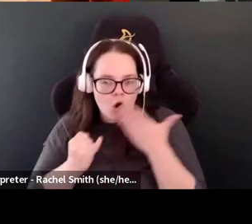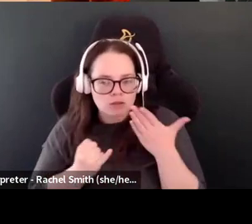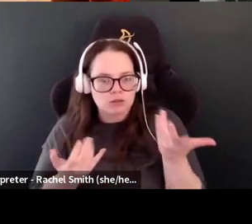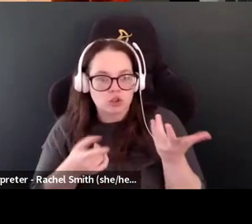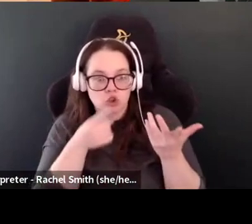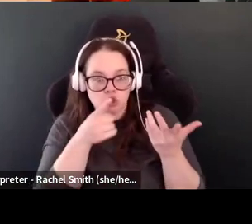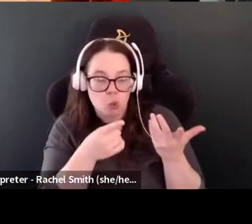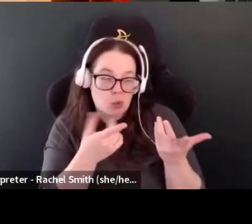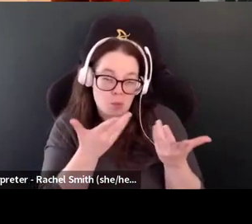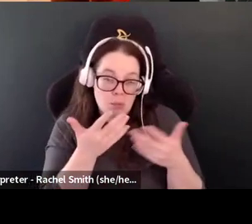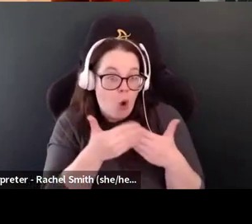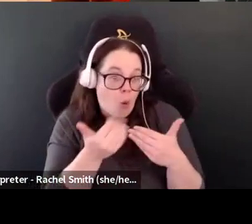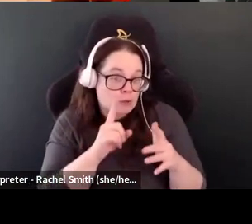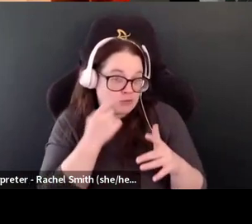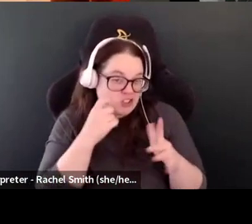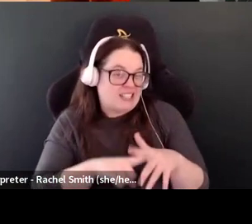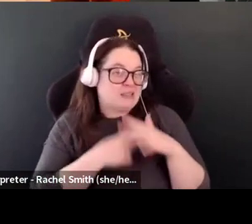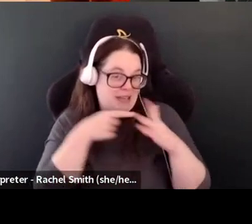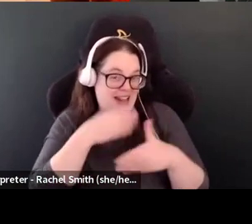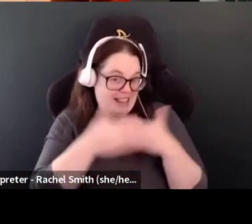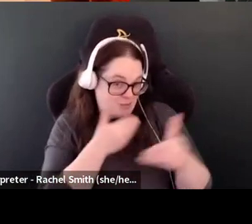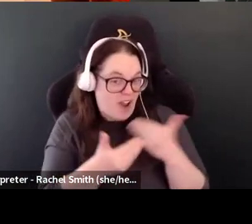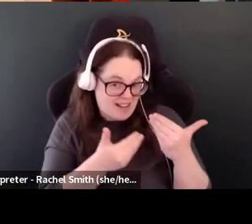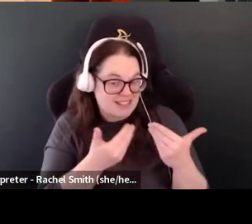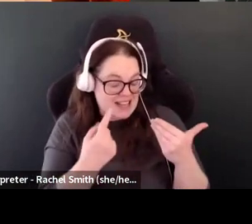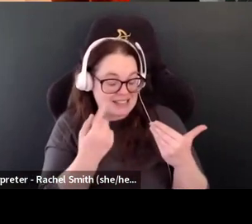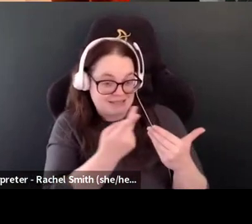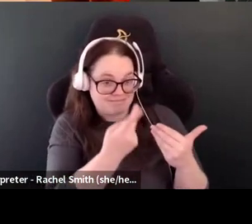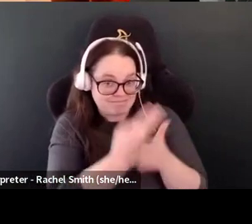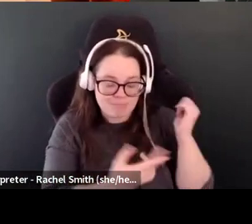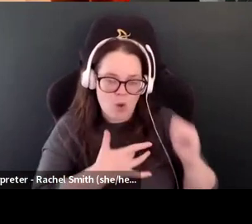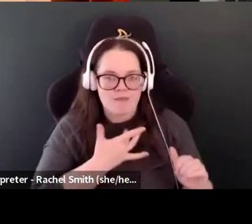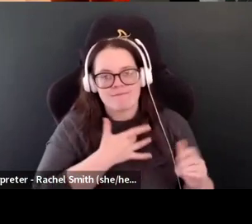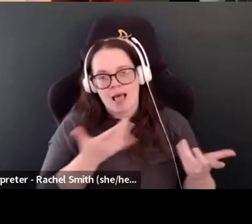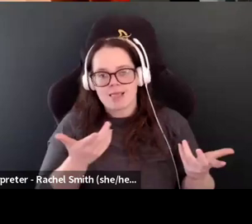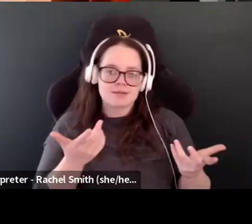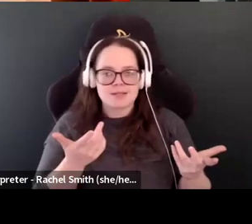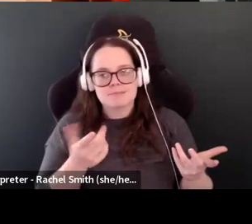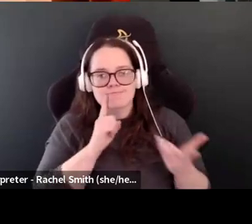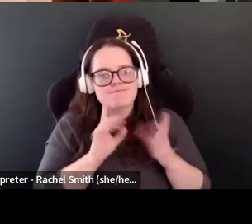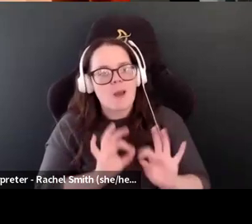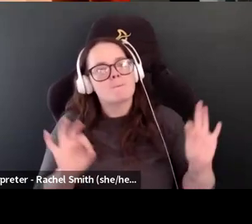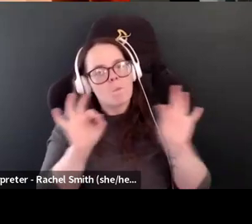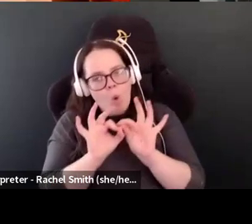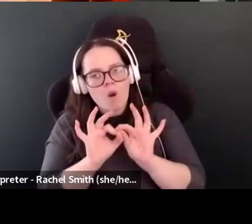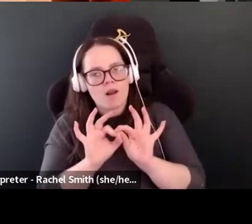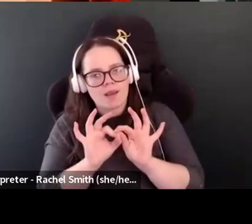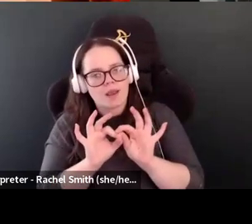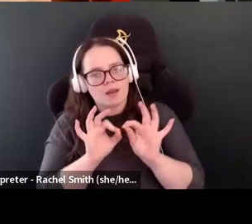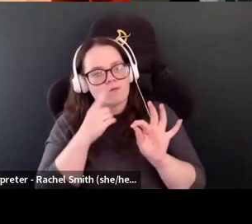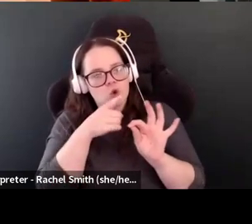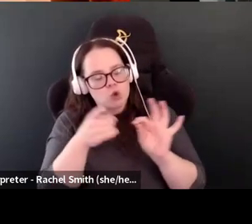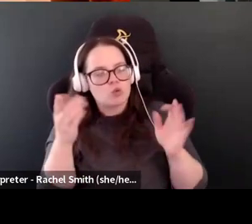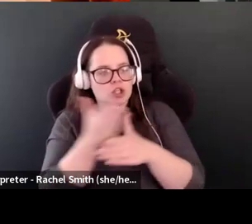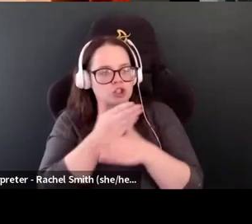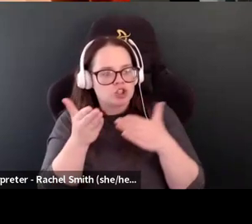just beginning this process, and we both felt that it'd just be very important to share what you're doing